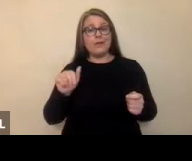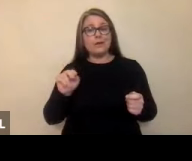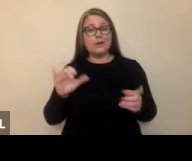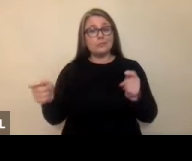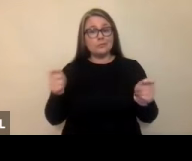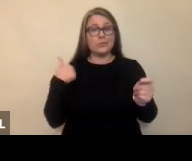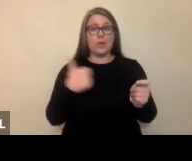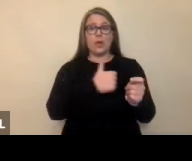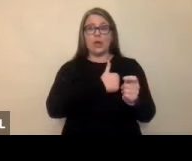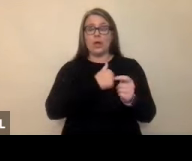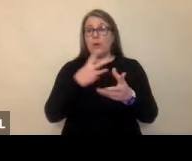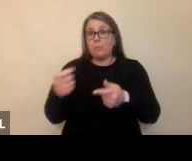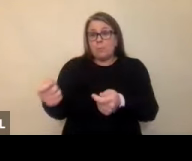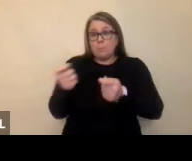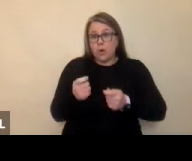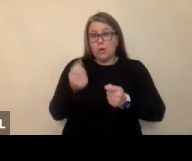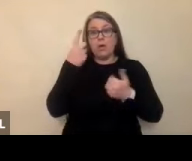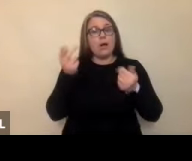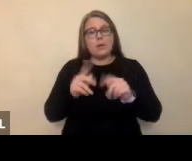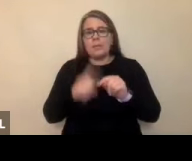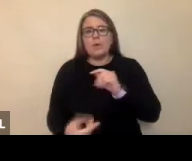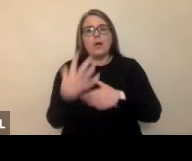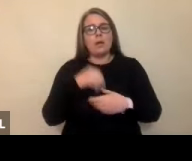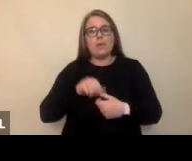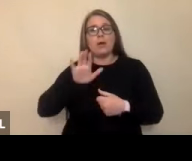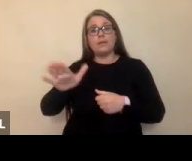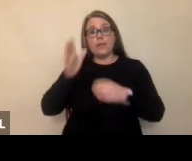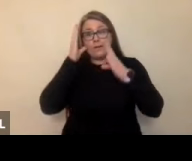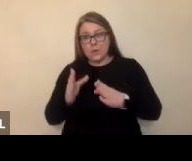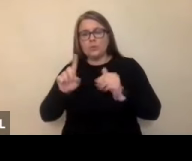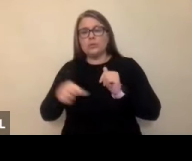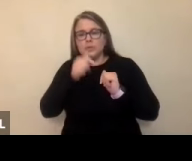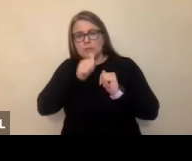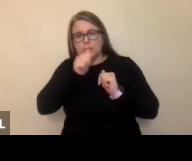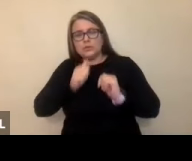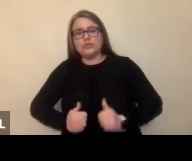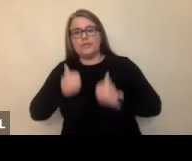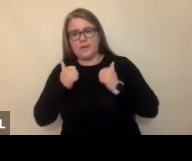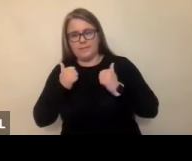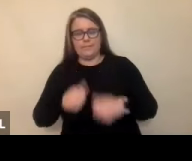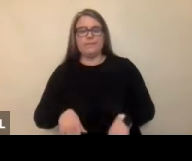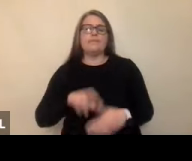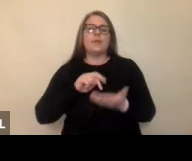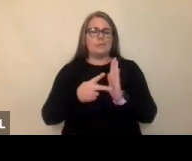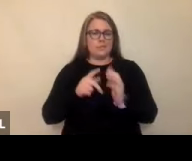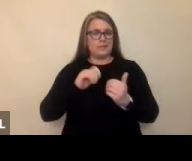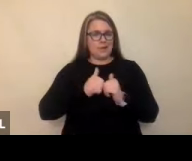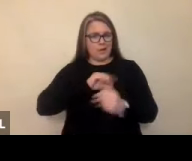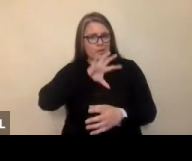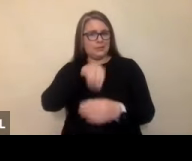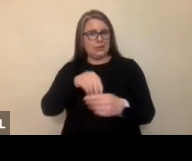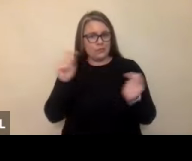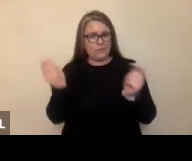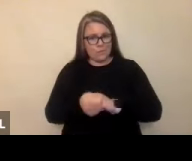just surviving. So that's the first thing, that to engage in structured democratic reforms, we have to actually engage in reforms that allow people to be their whole